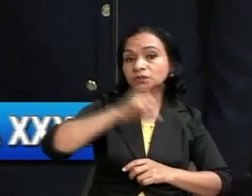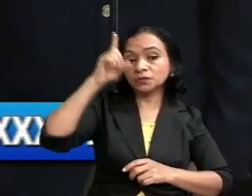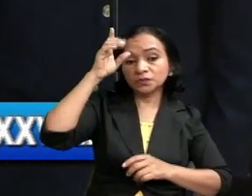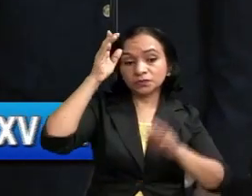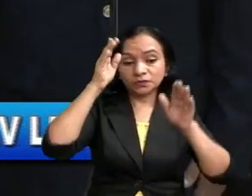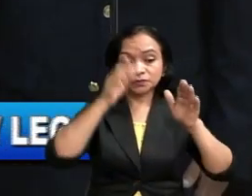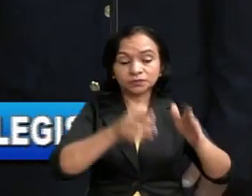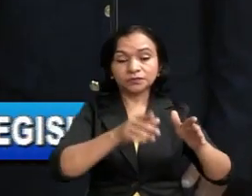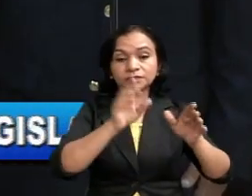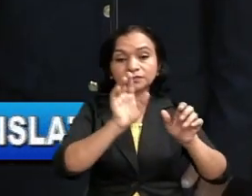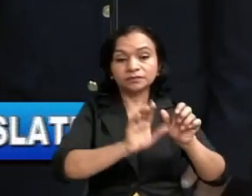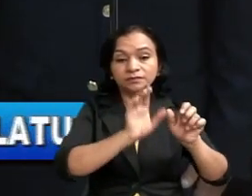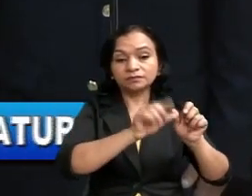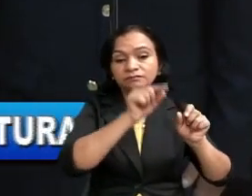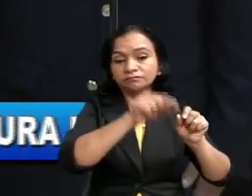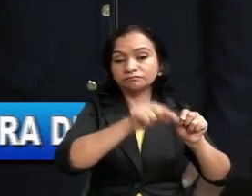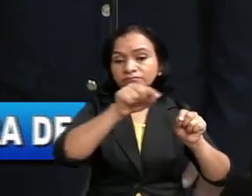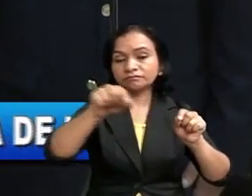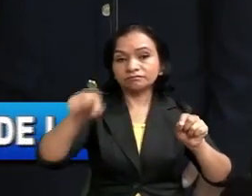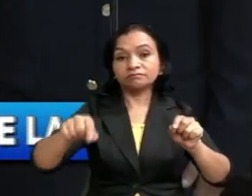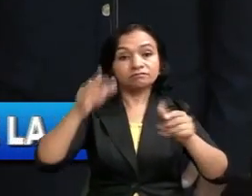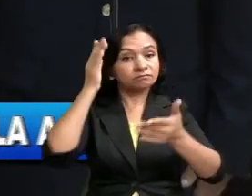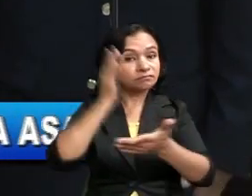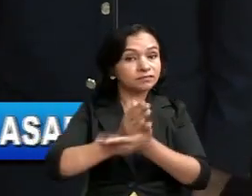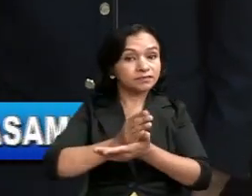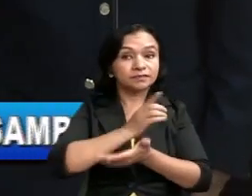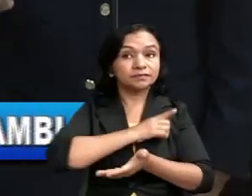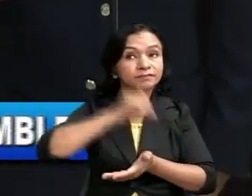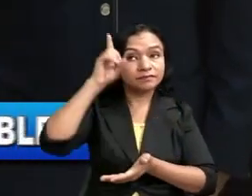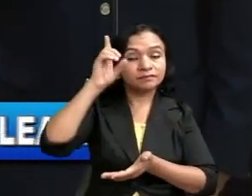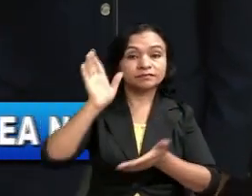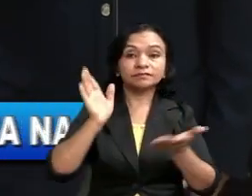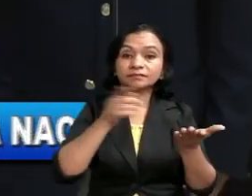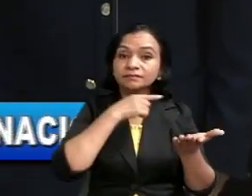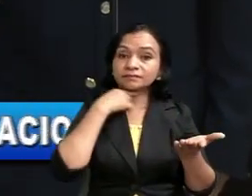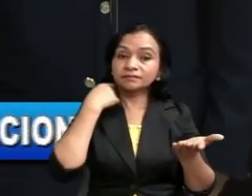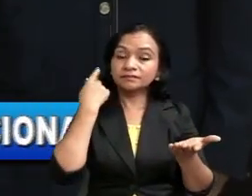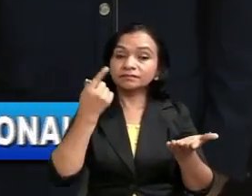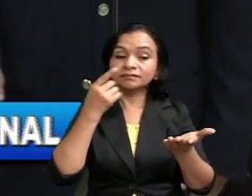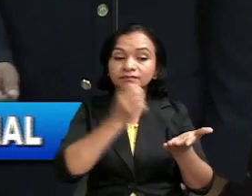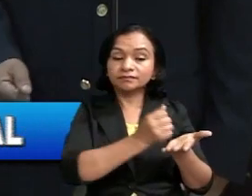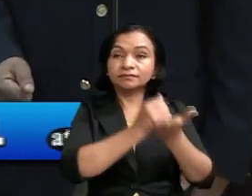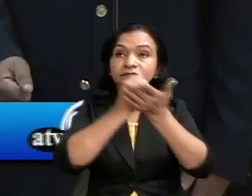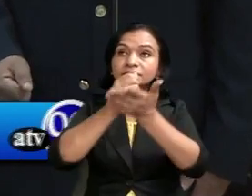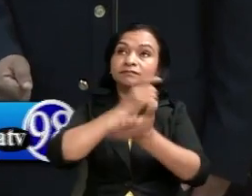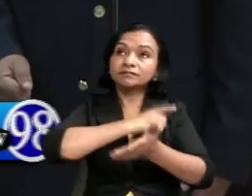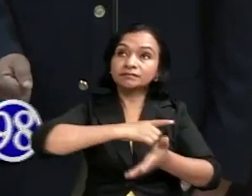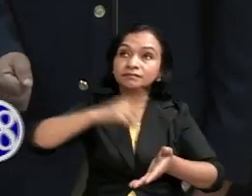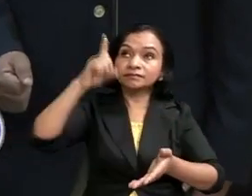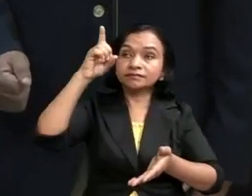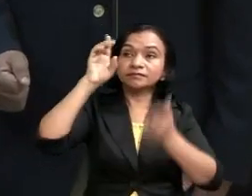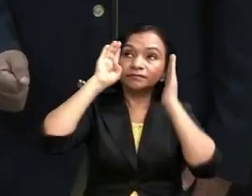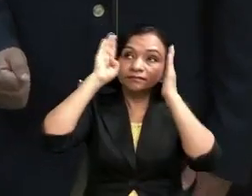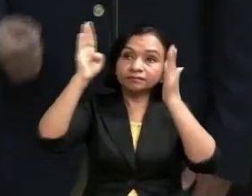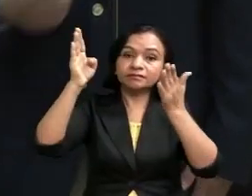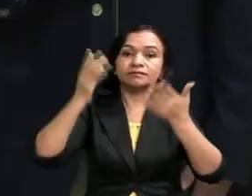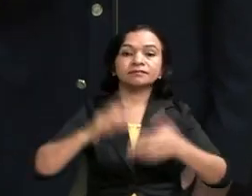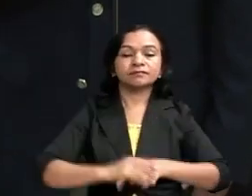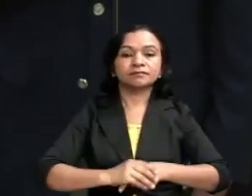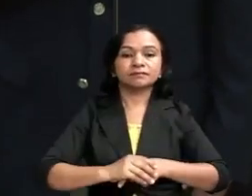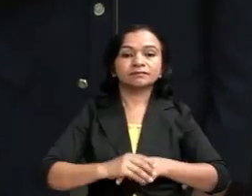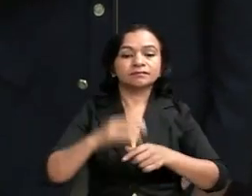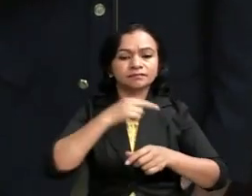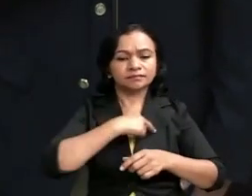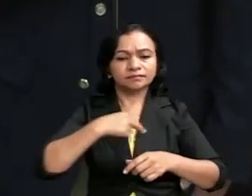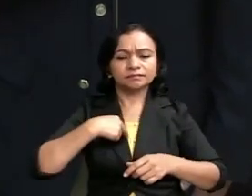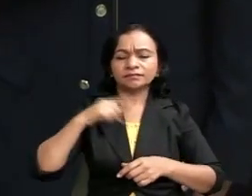a la gente en cargo. They're really serving you. Que realmente te sirvan a ti. Let them do it with all their heart. Y que lo hagan